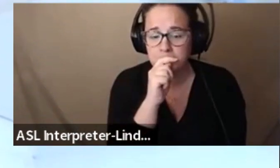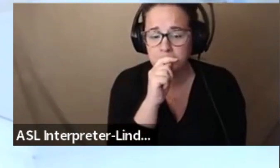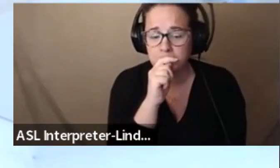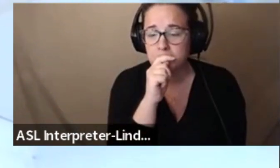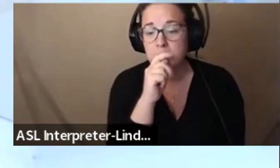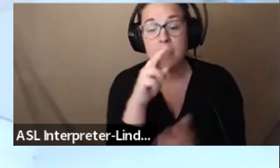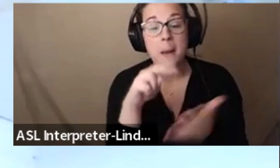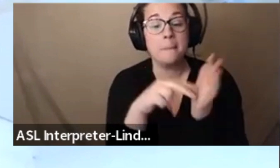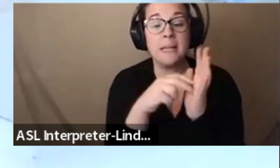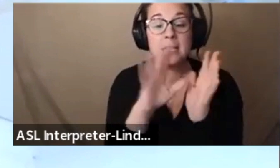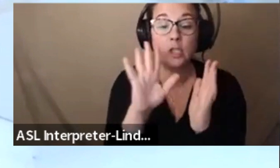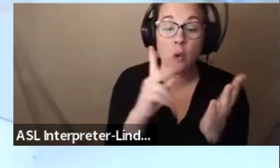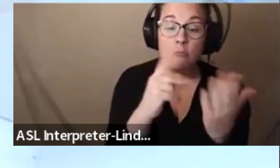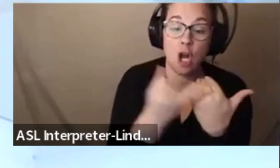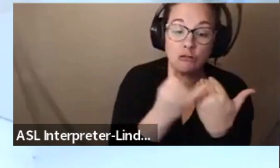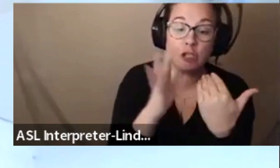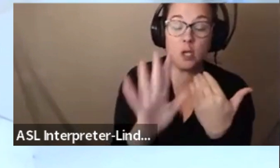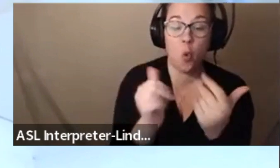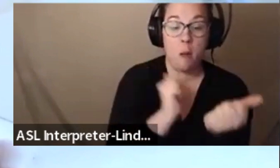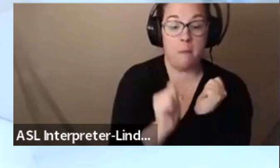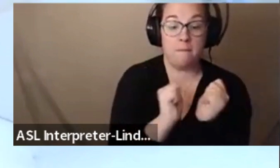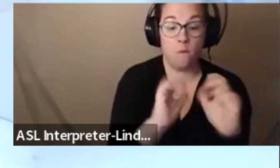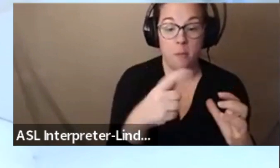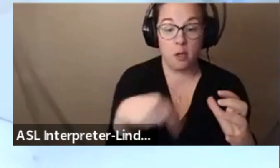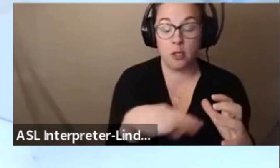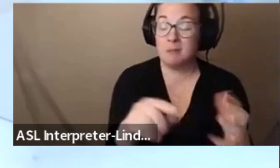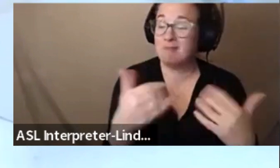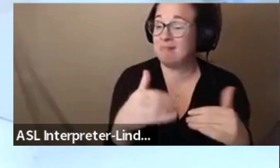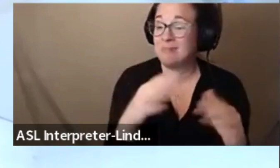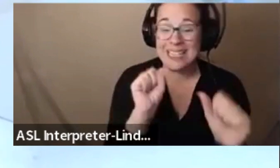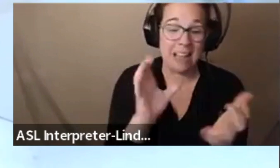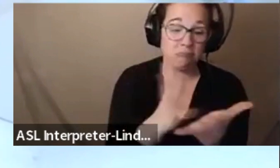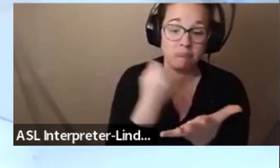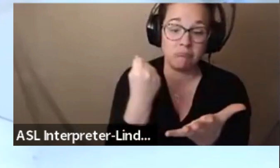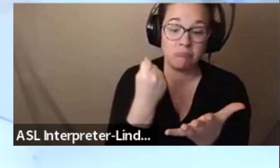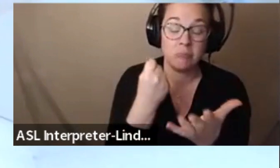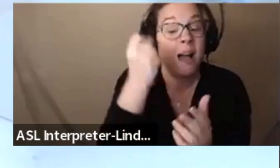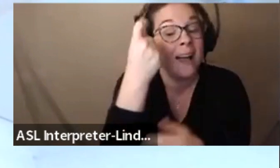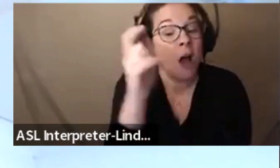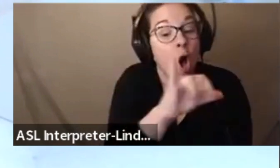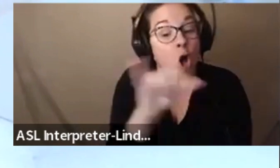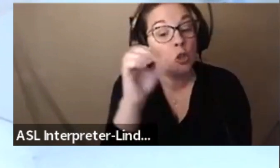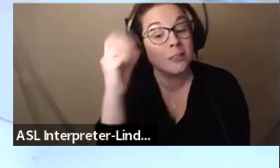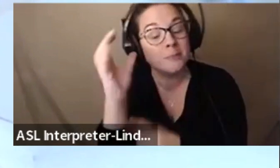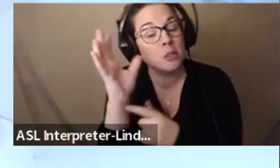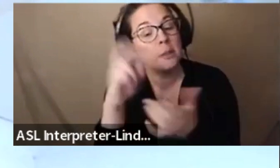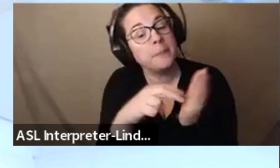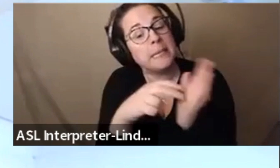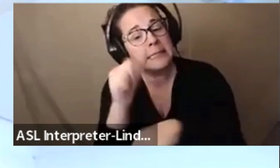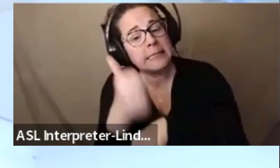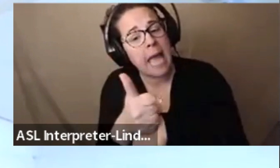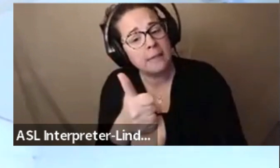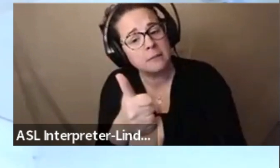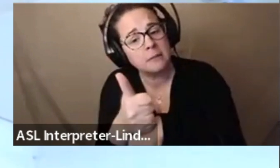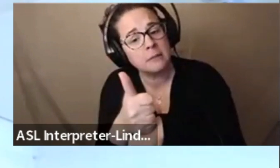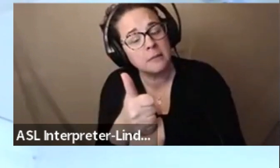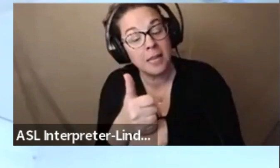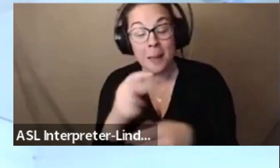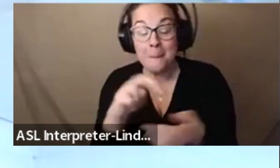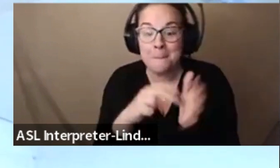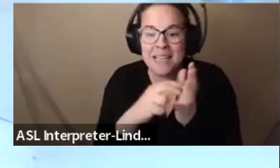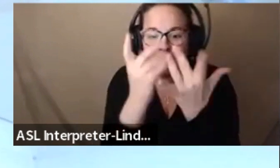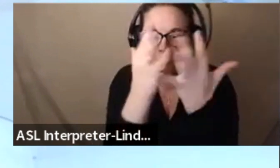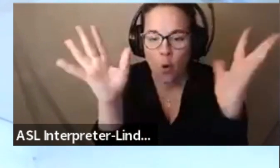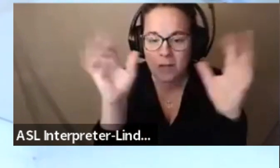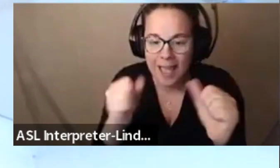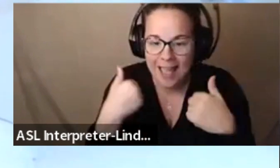your project, your performers, everything. And again, with Shakespeare, the set is a character.